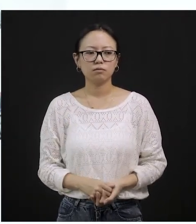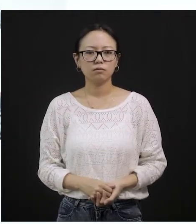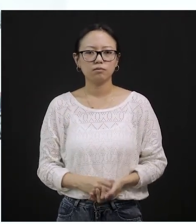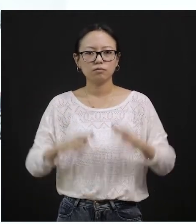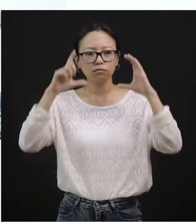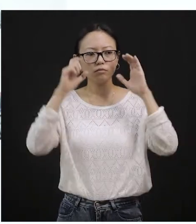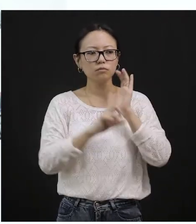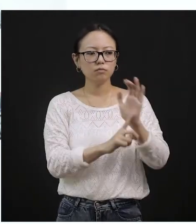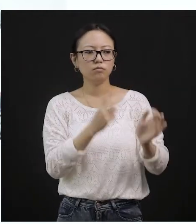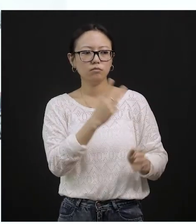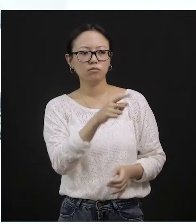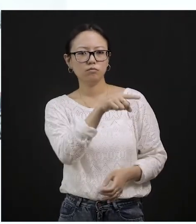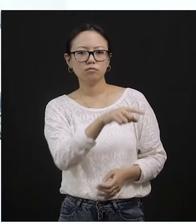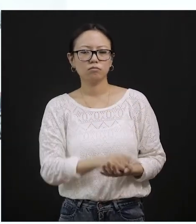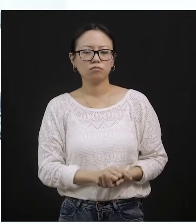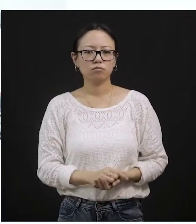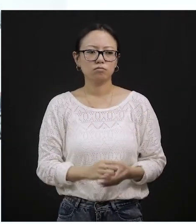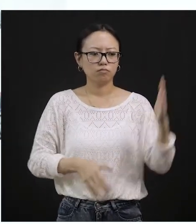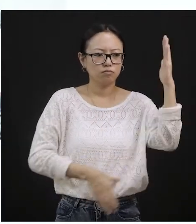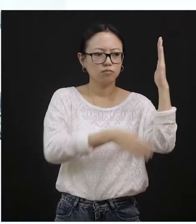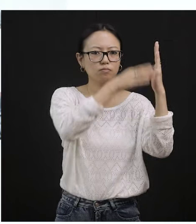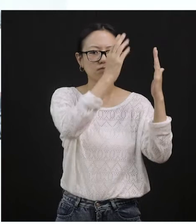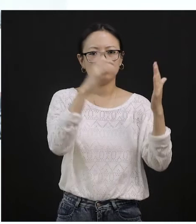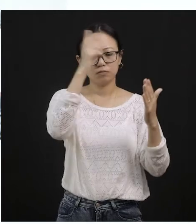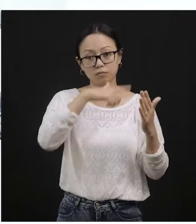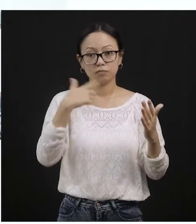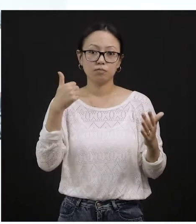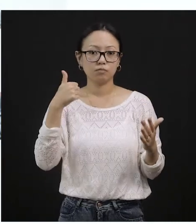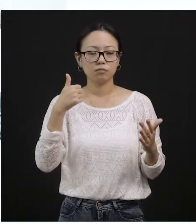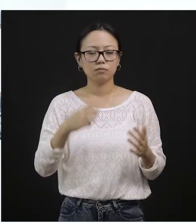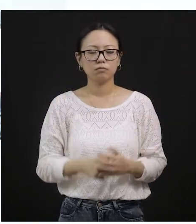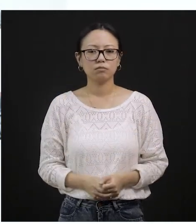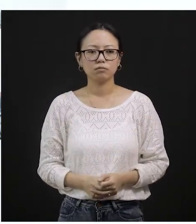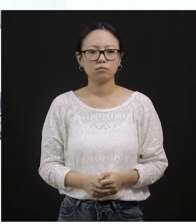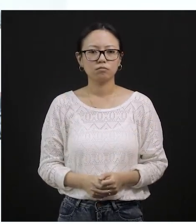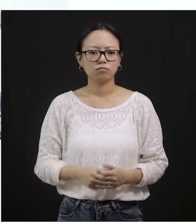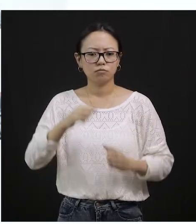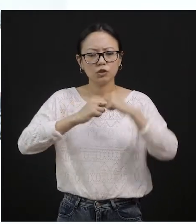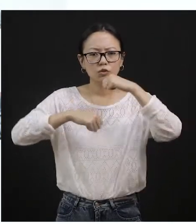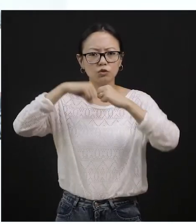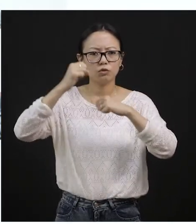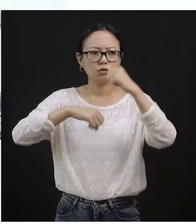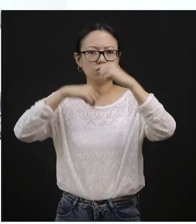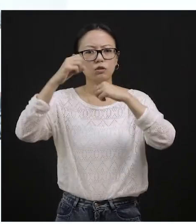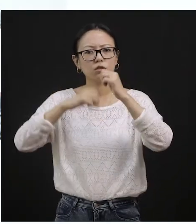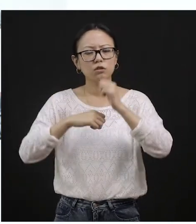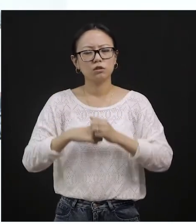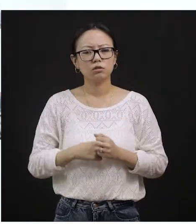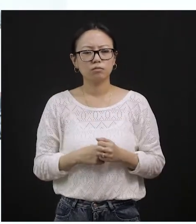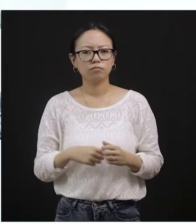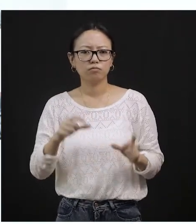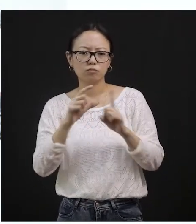a beautiful building. Look at the building, the structure, the design